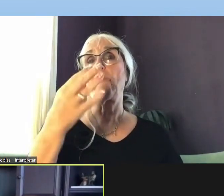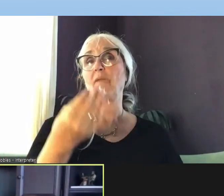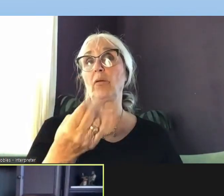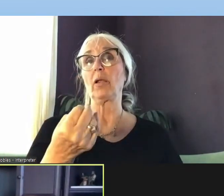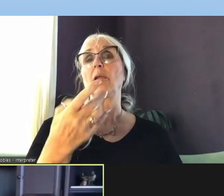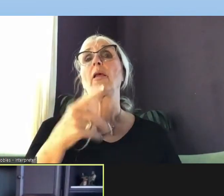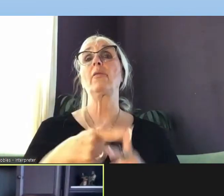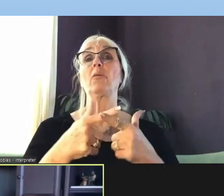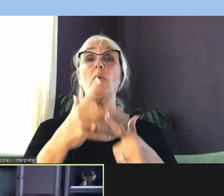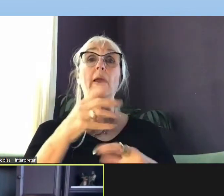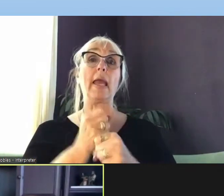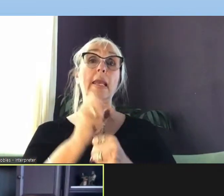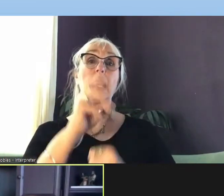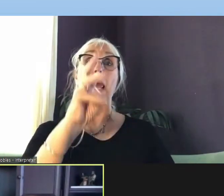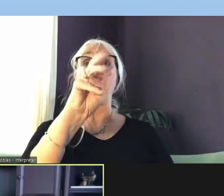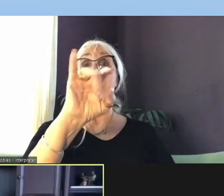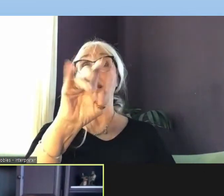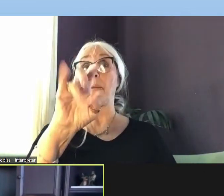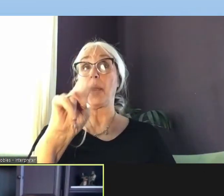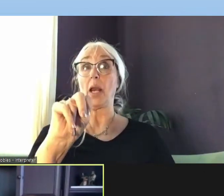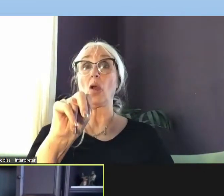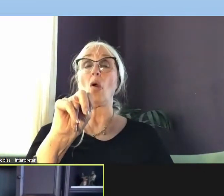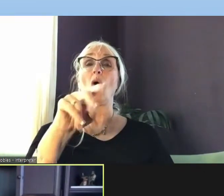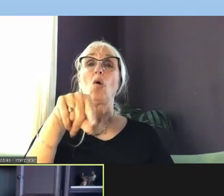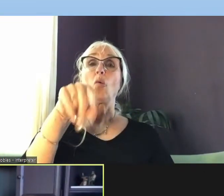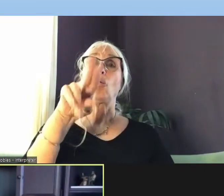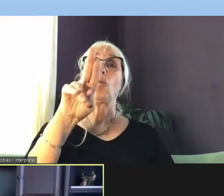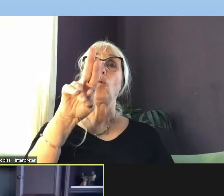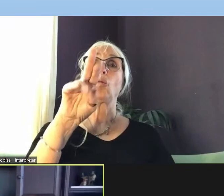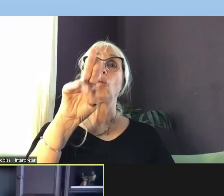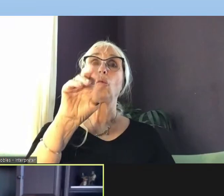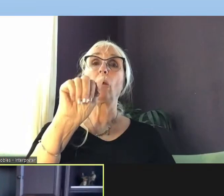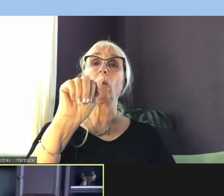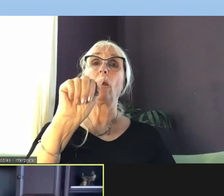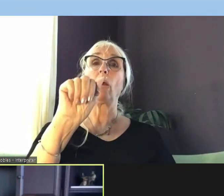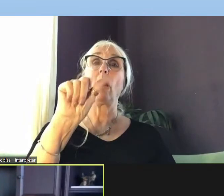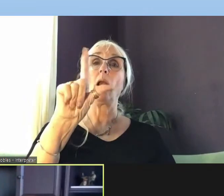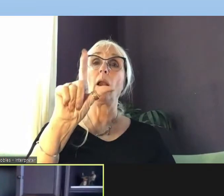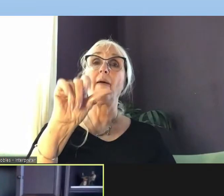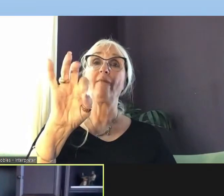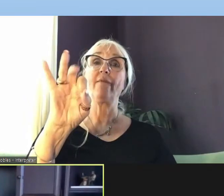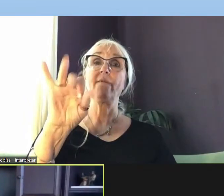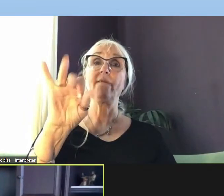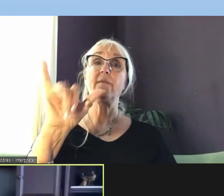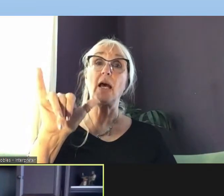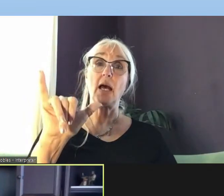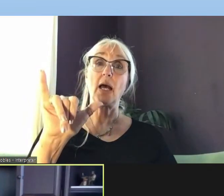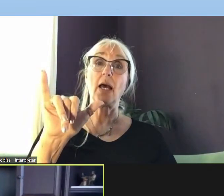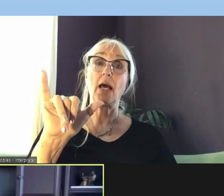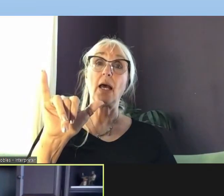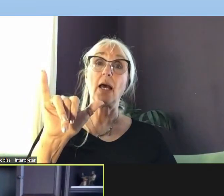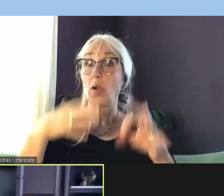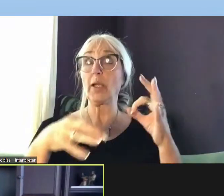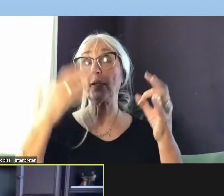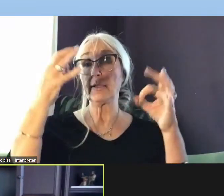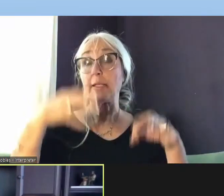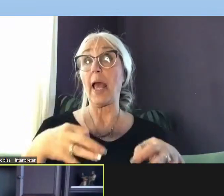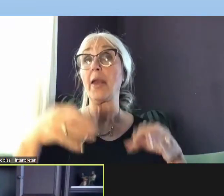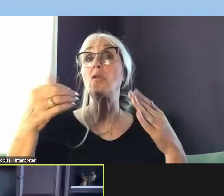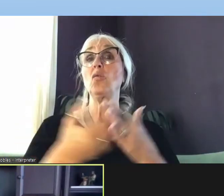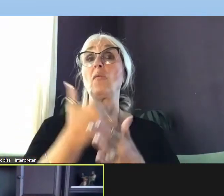minimum qualifying amount in the event the court would like to maintain a new inventory, a new phone